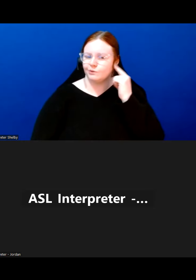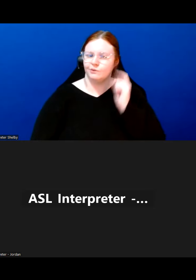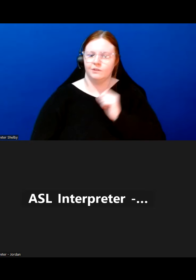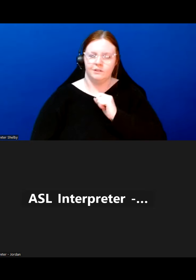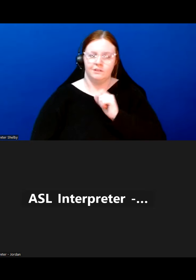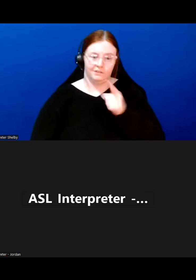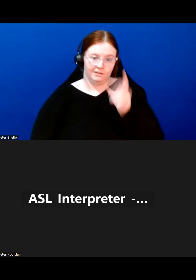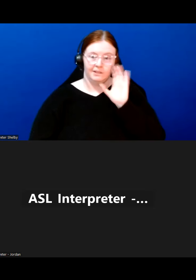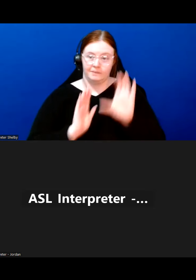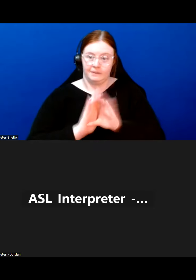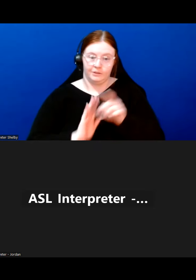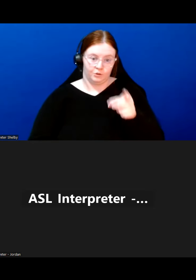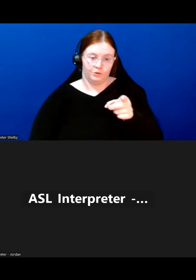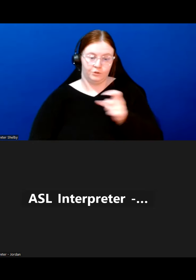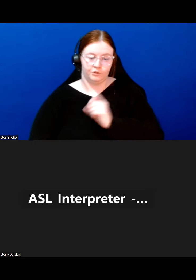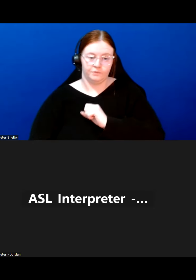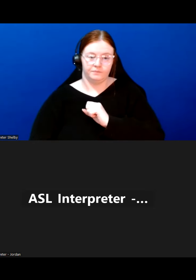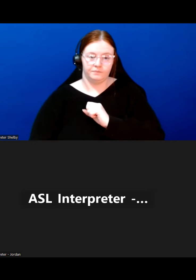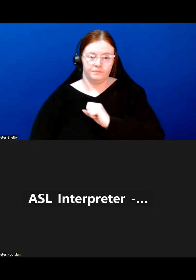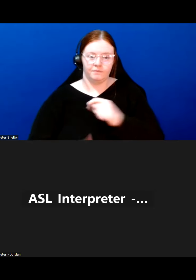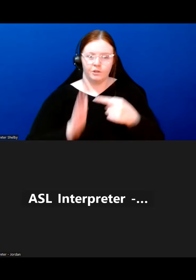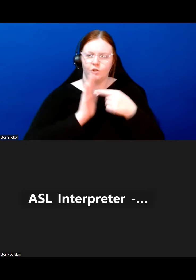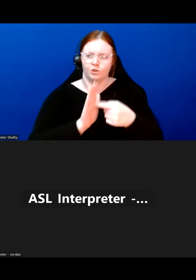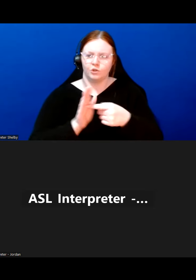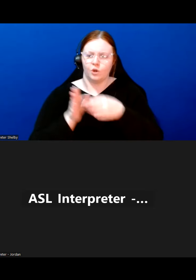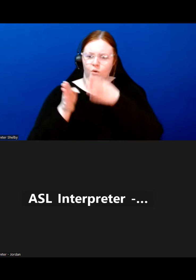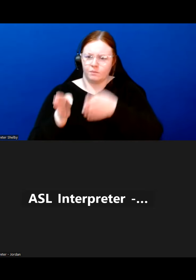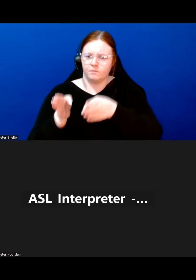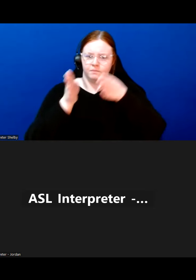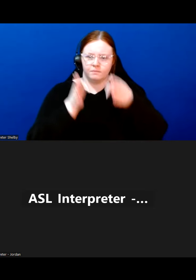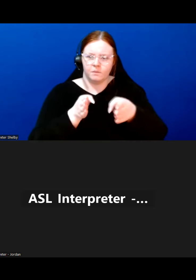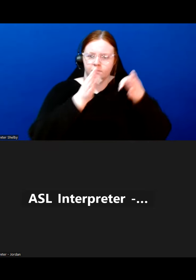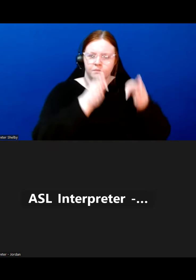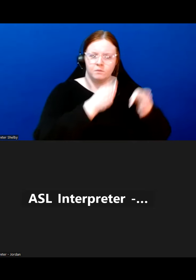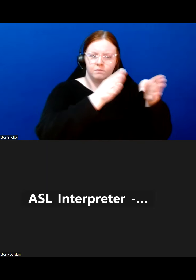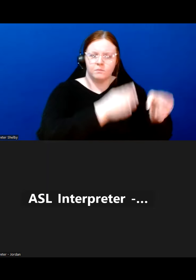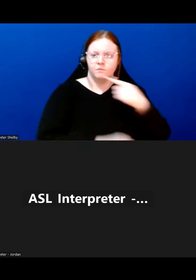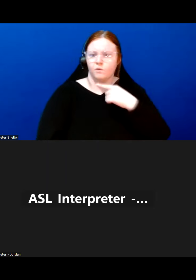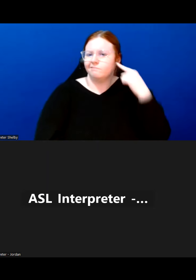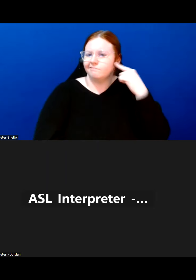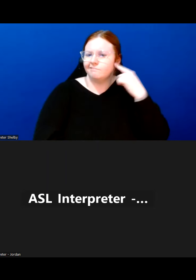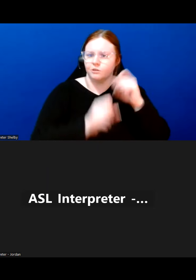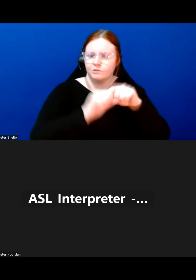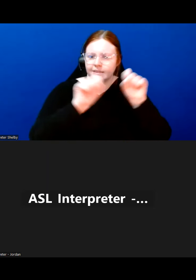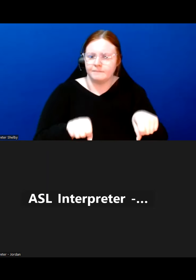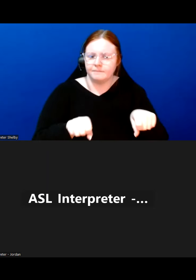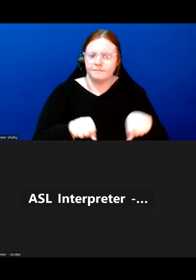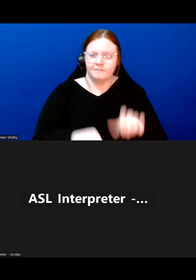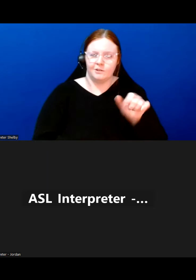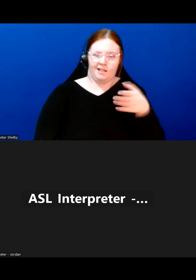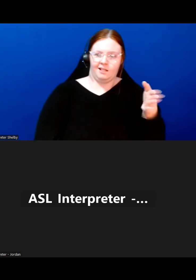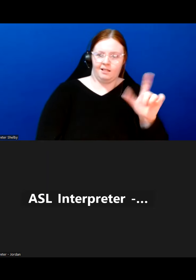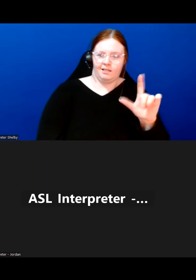picture just shows different sections of the hearing system. So the outer canal, or